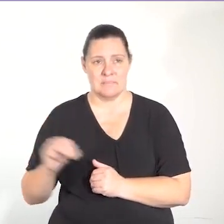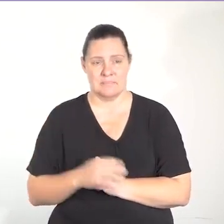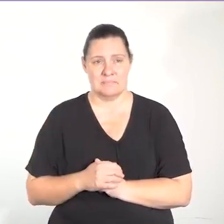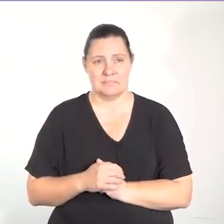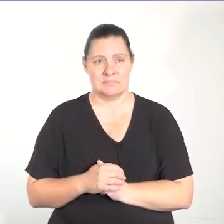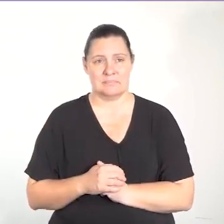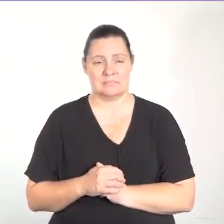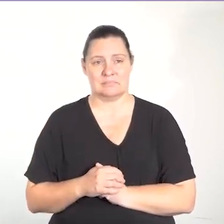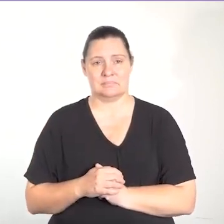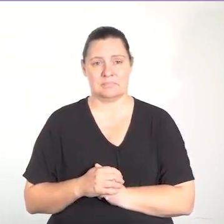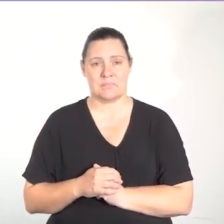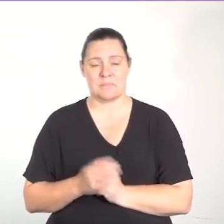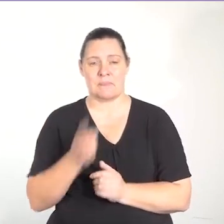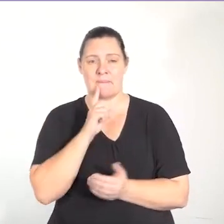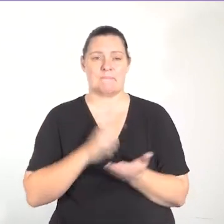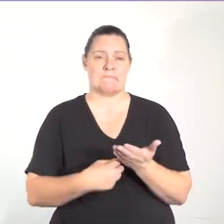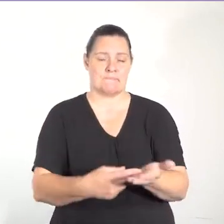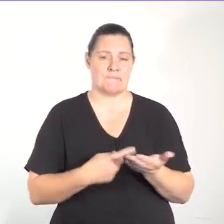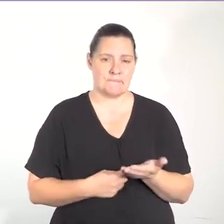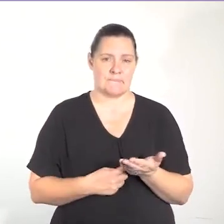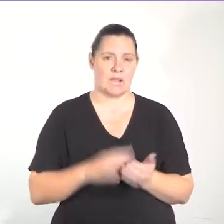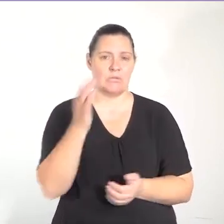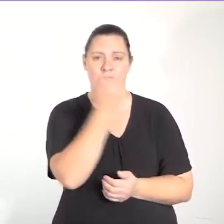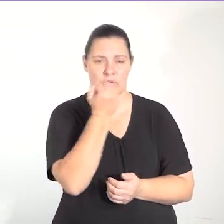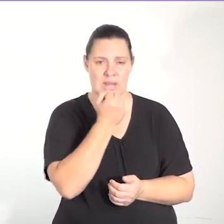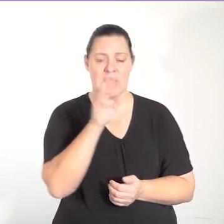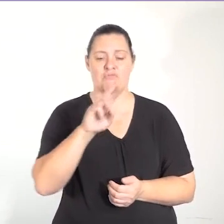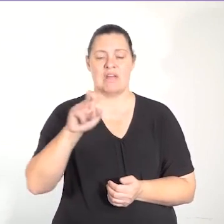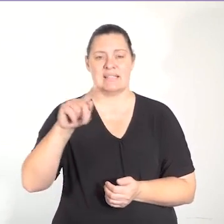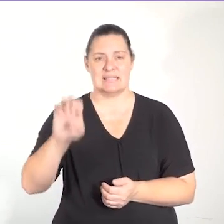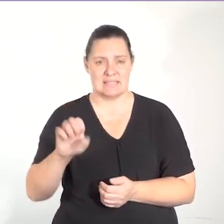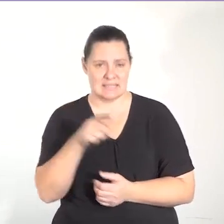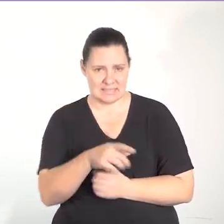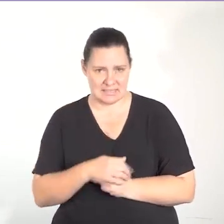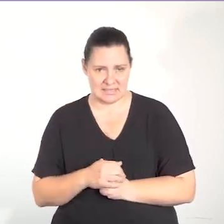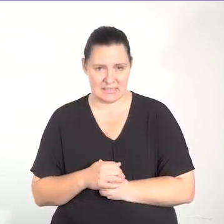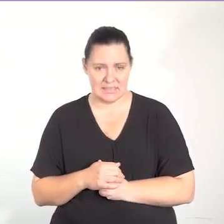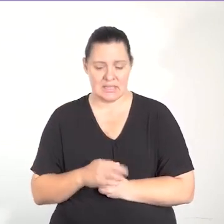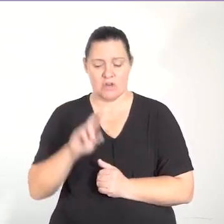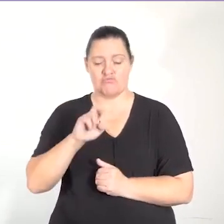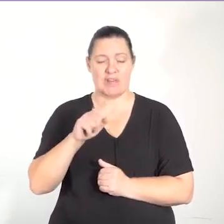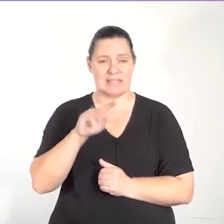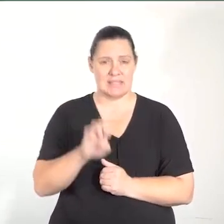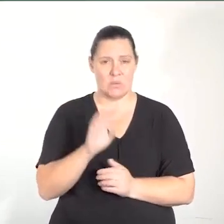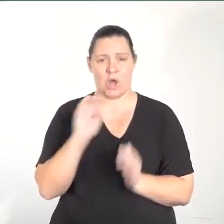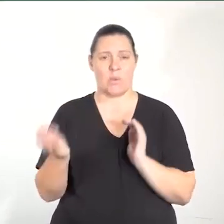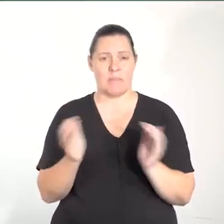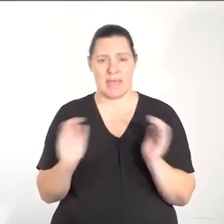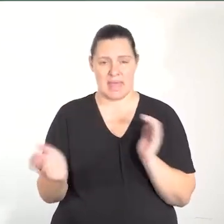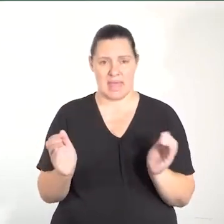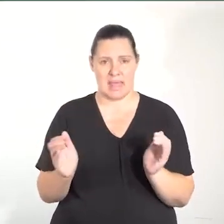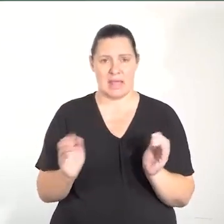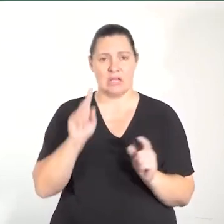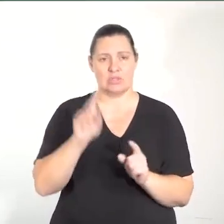kilometers. Now, let's discuss the rate of this scenario. Remember, rate, we are